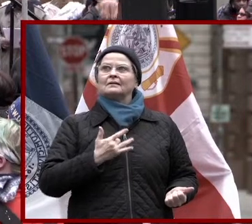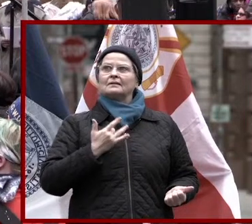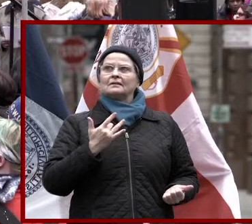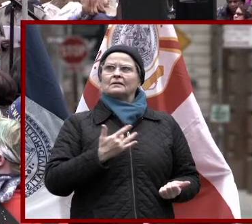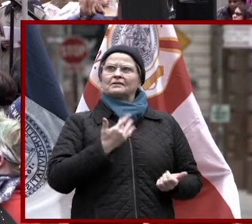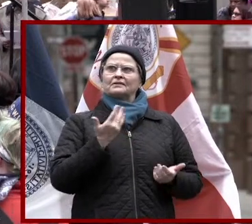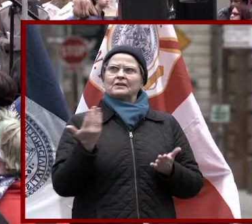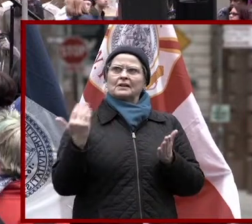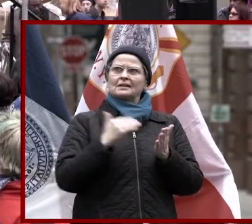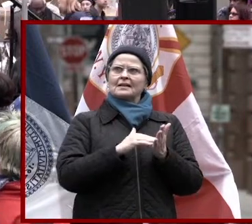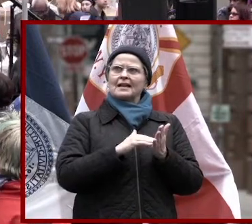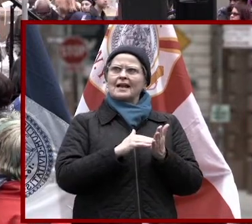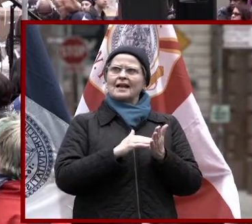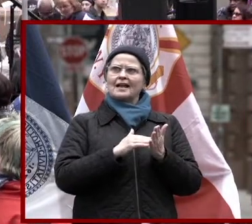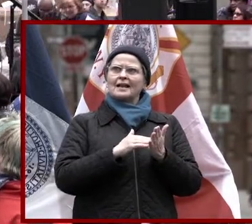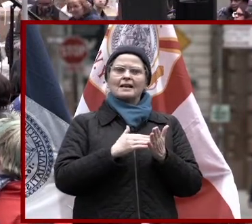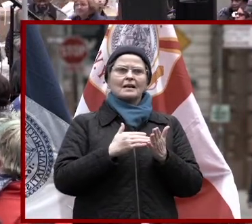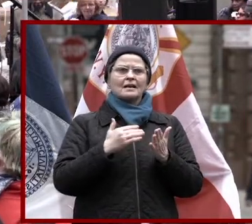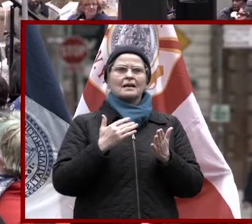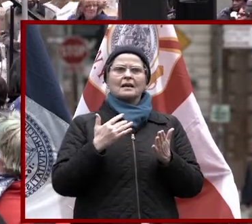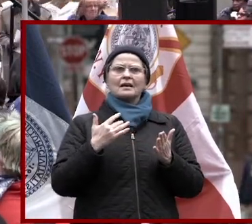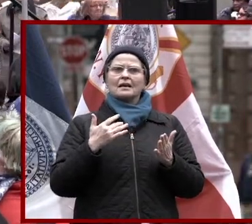fear, and